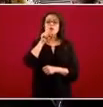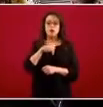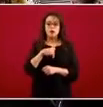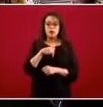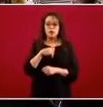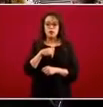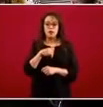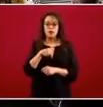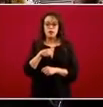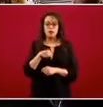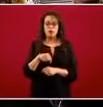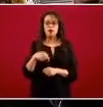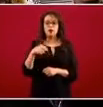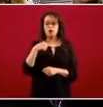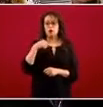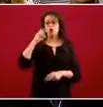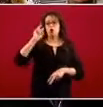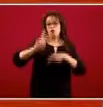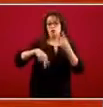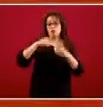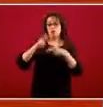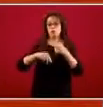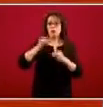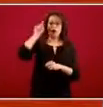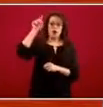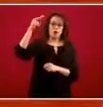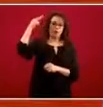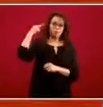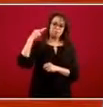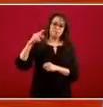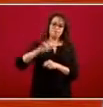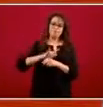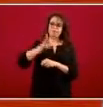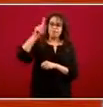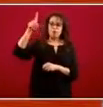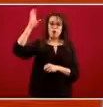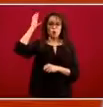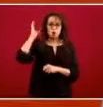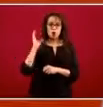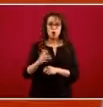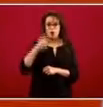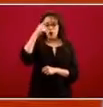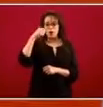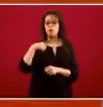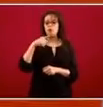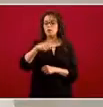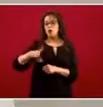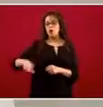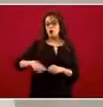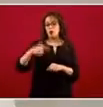we will continue within this process. Tomorrow I will be presenting myself in Coahuila,